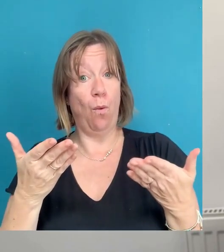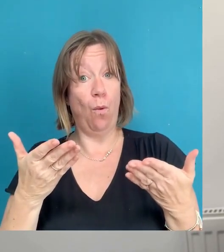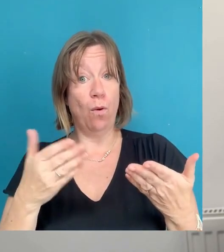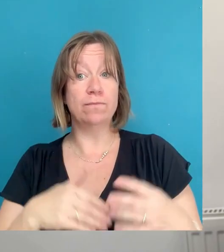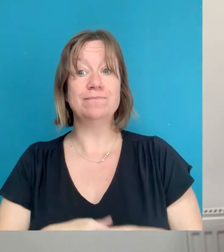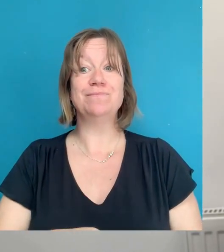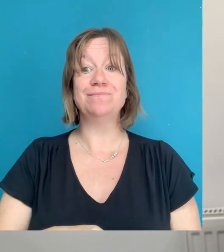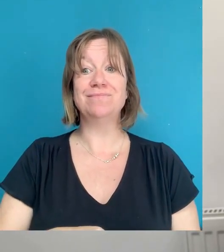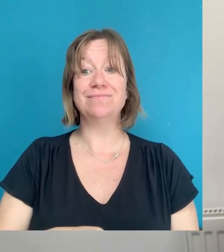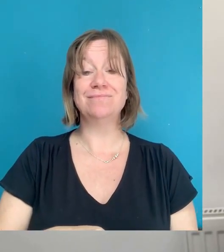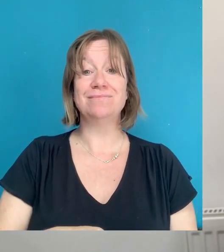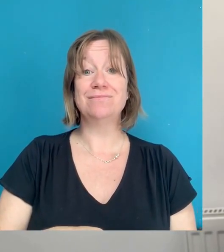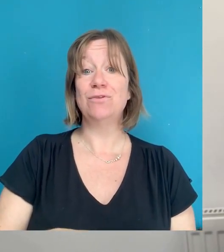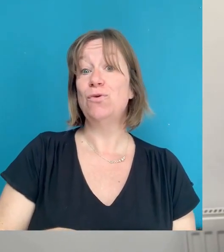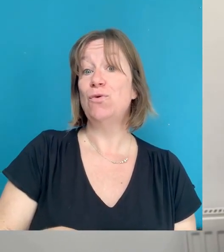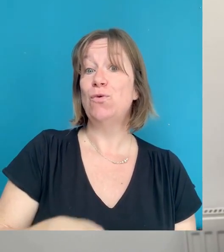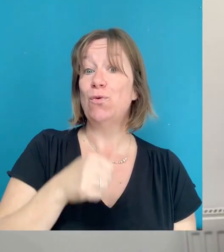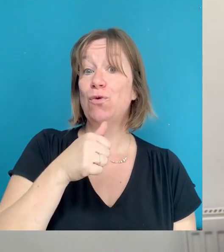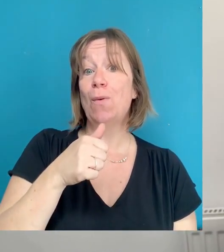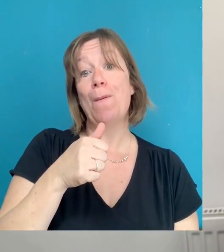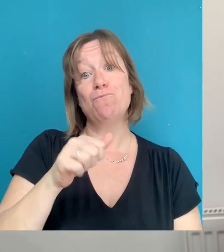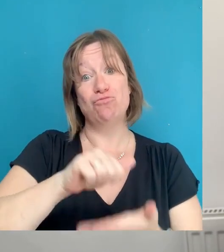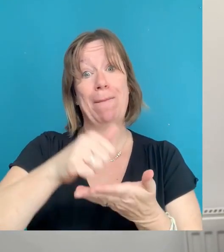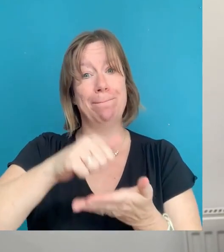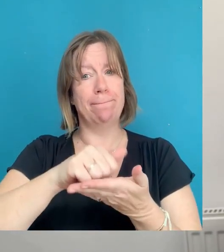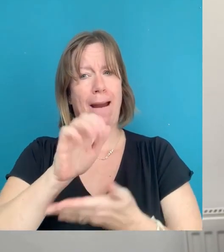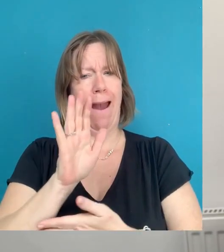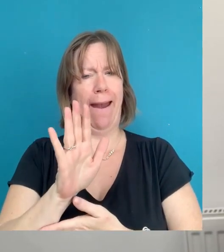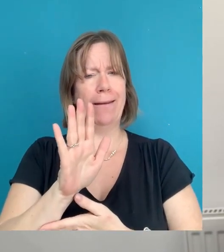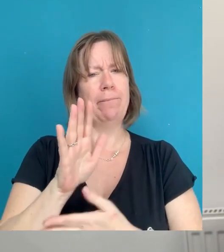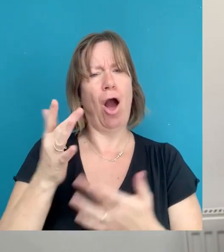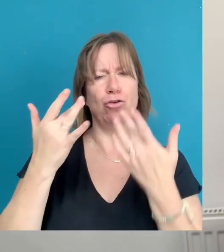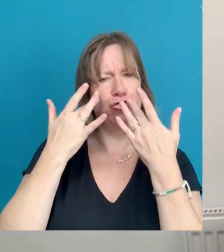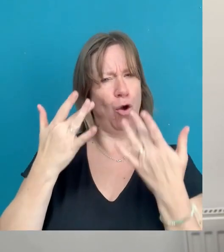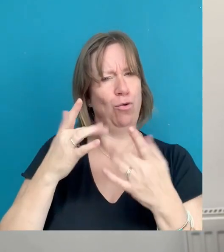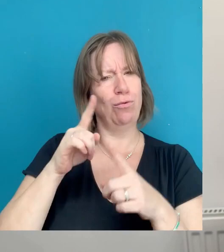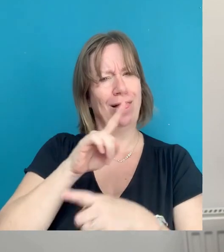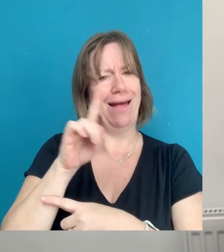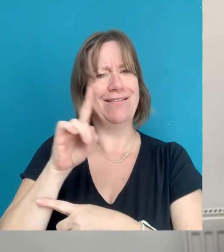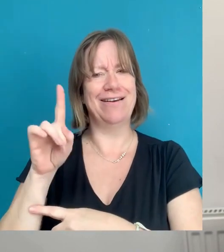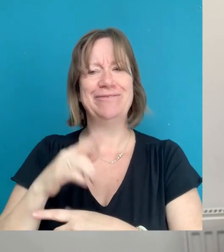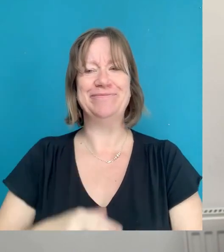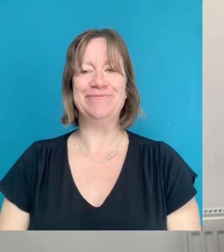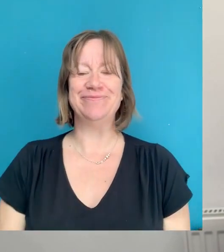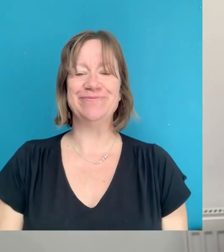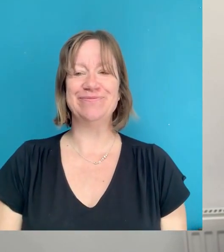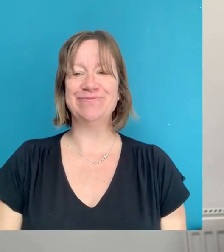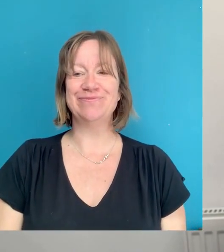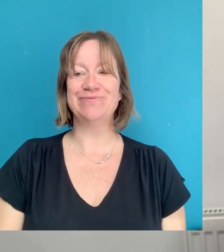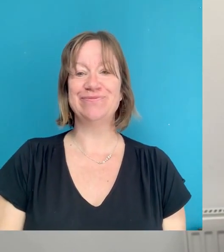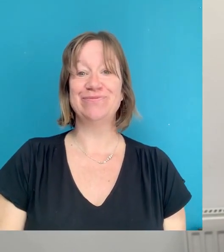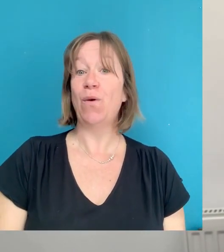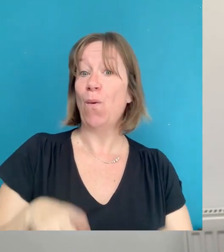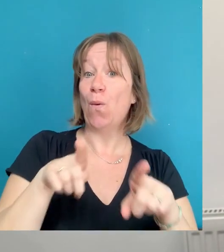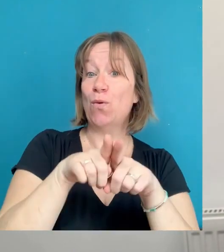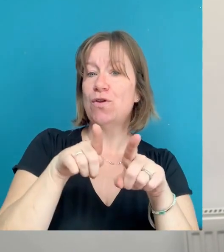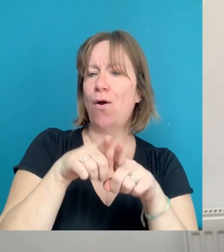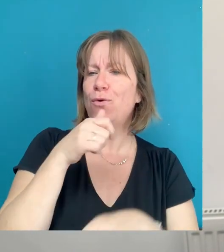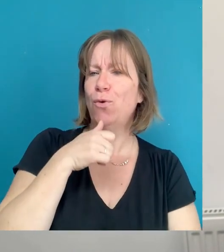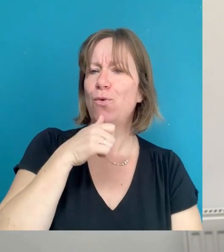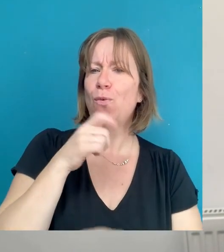press, or you can print by hand. I'll show you how to do that as well. And also,